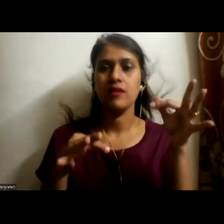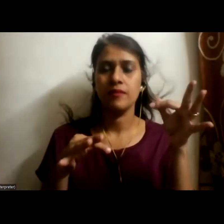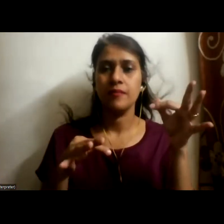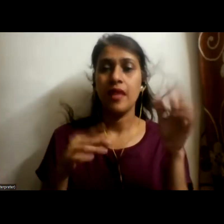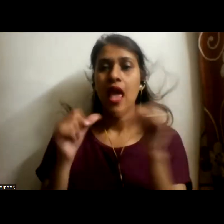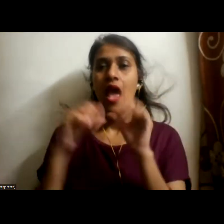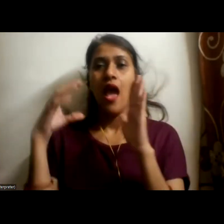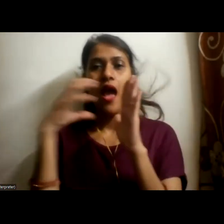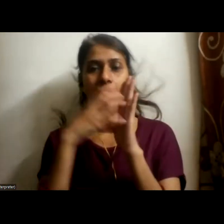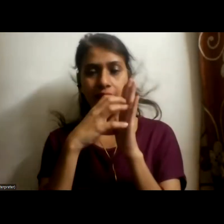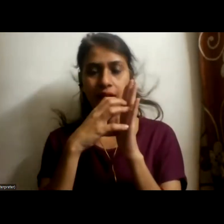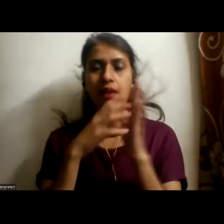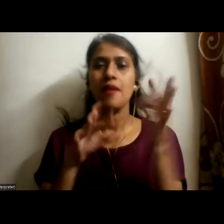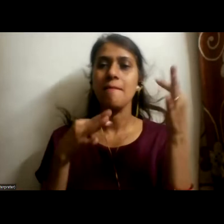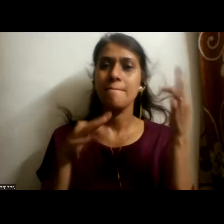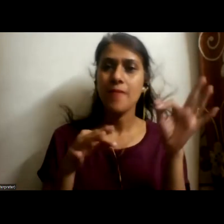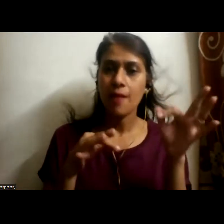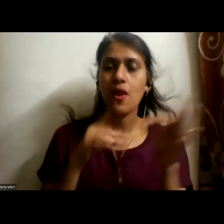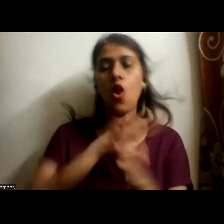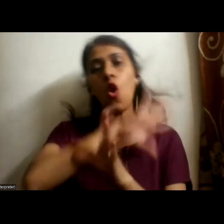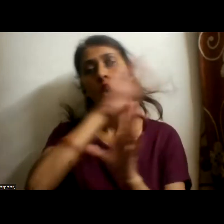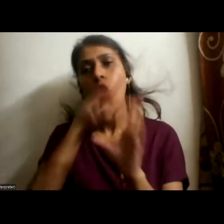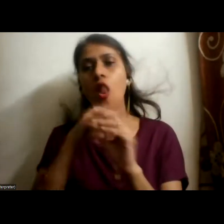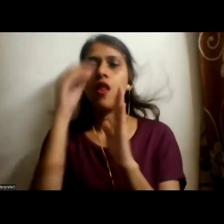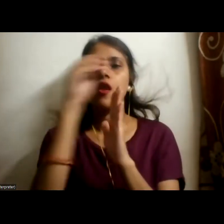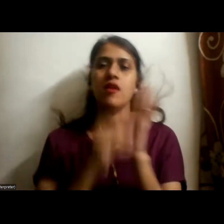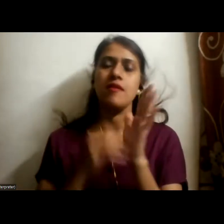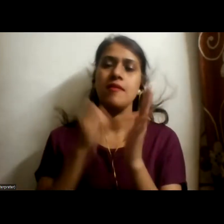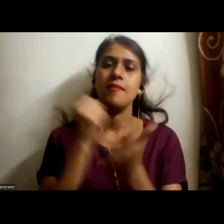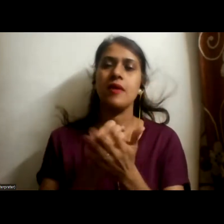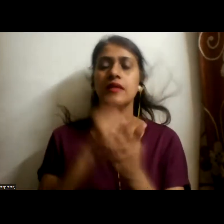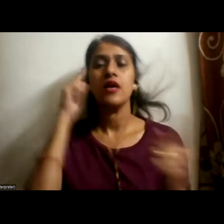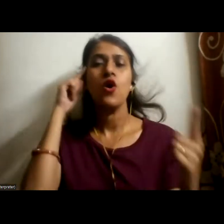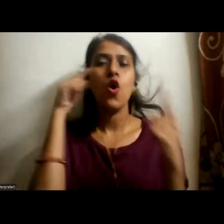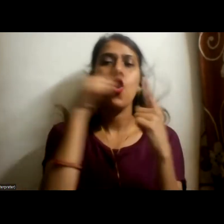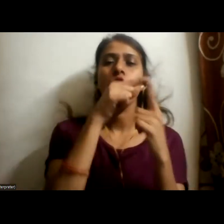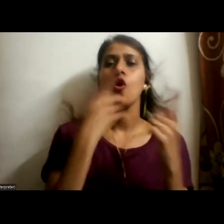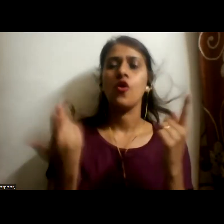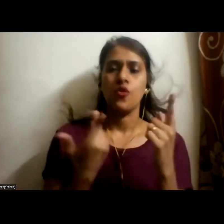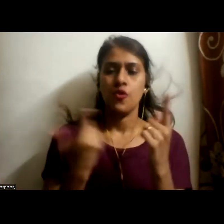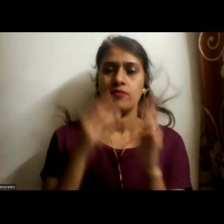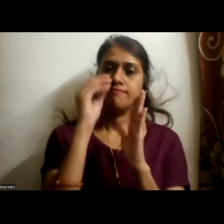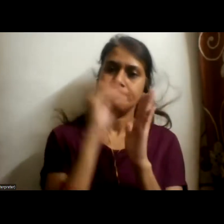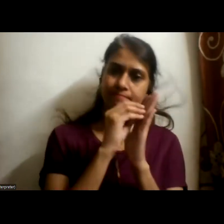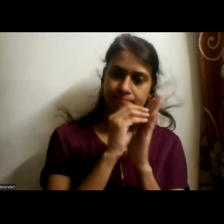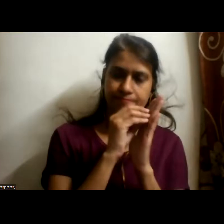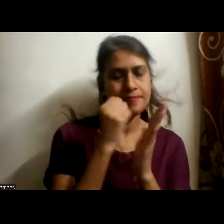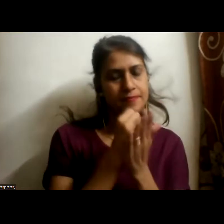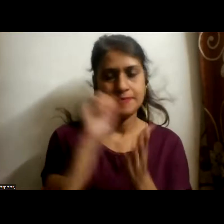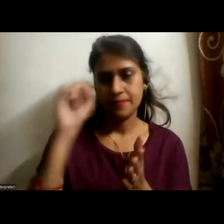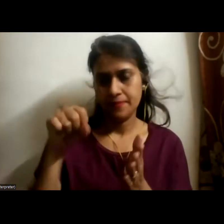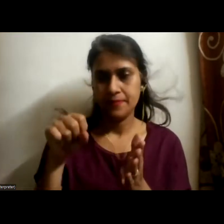or a paper, then you have to add everything, that is research objectives or whatever is given in the email, okay, and